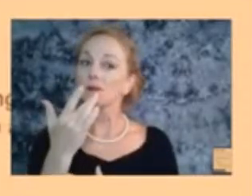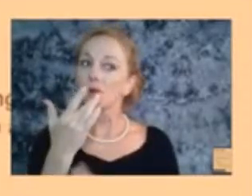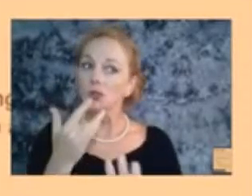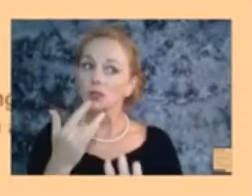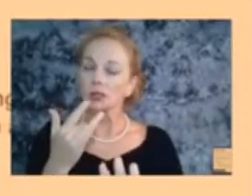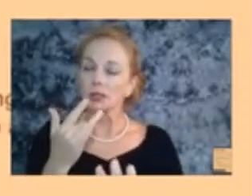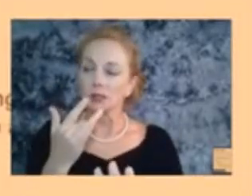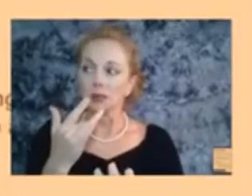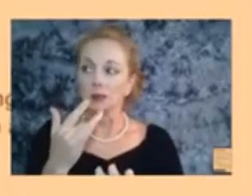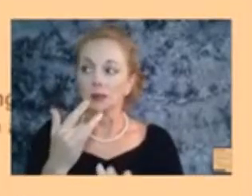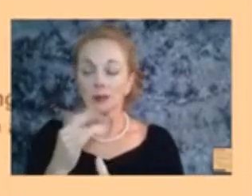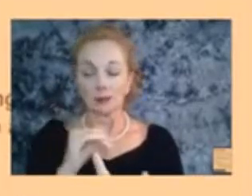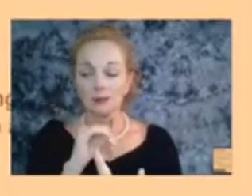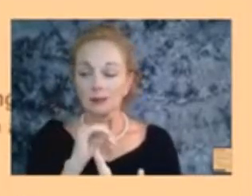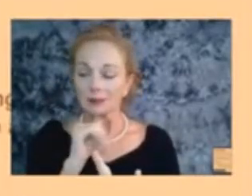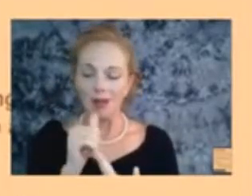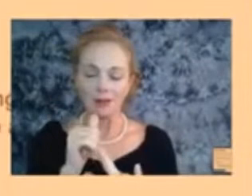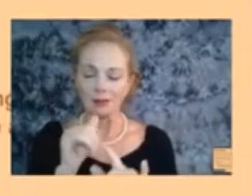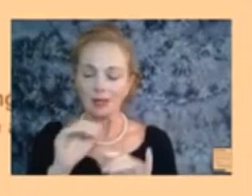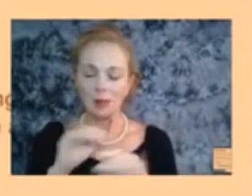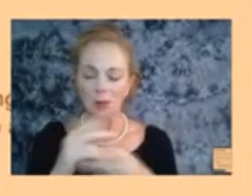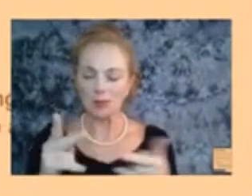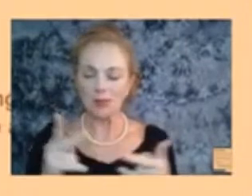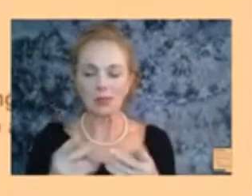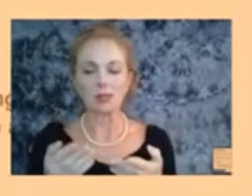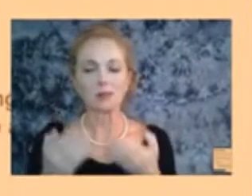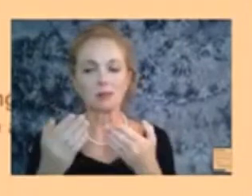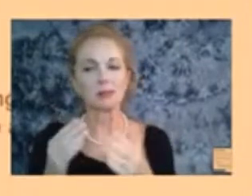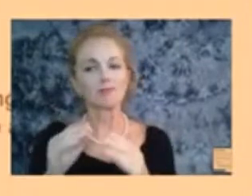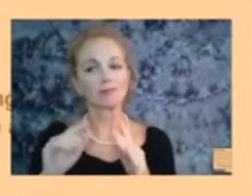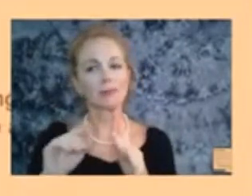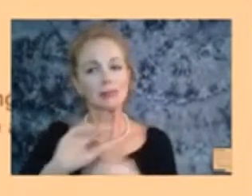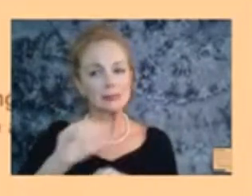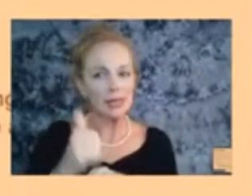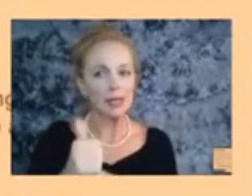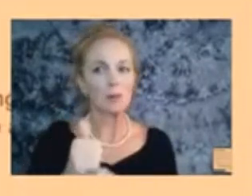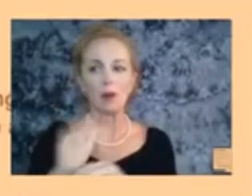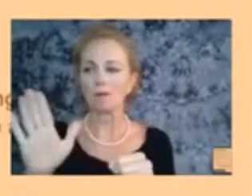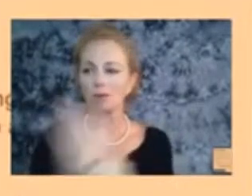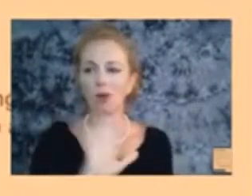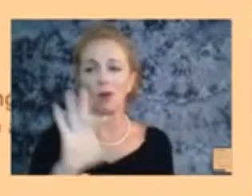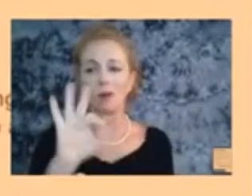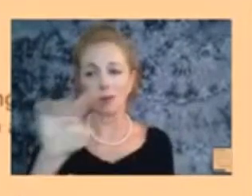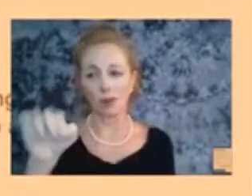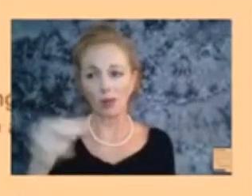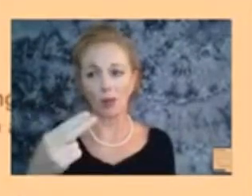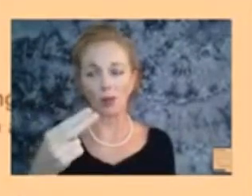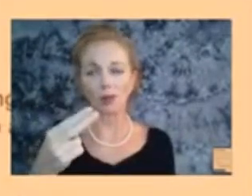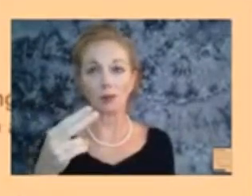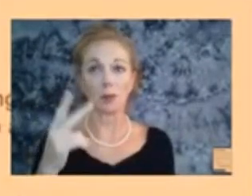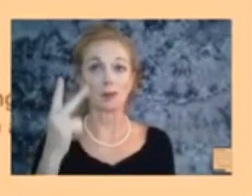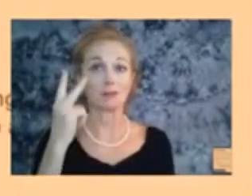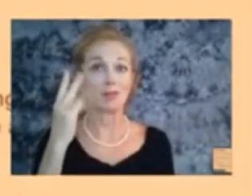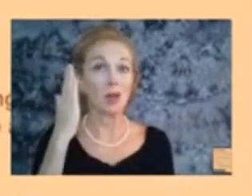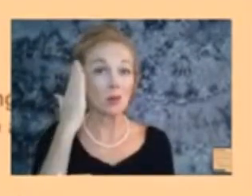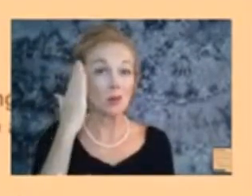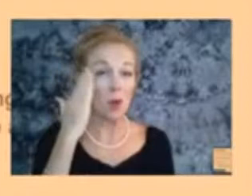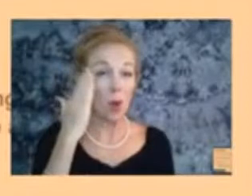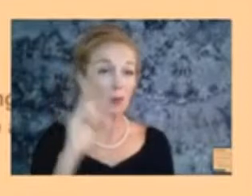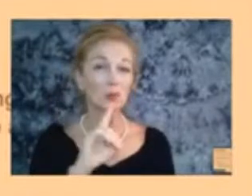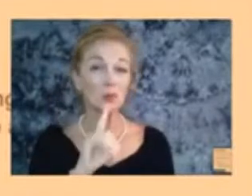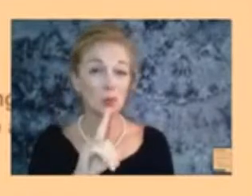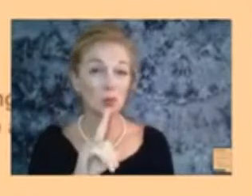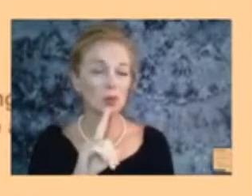full furloughs. We don't have a crystal ball, but what I can tell you and what I know for a fact is happening every day, we are